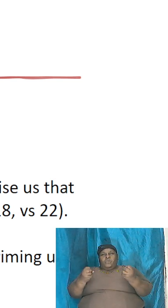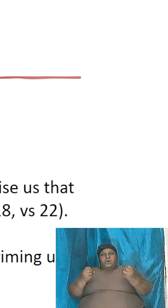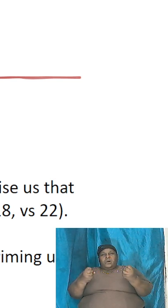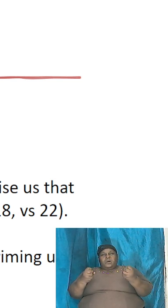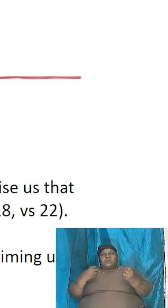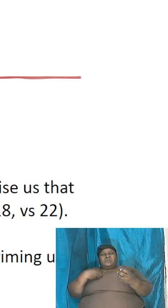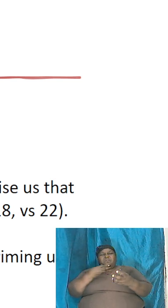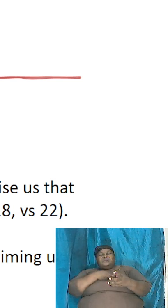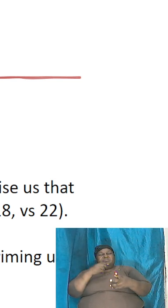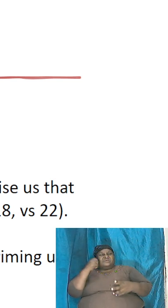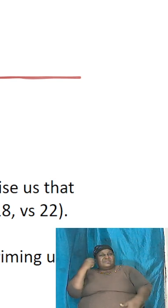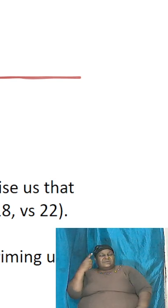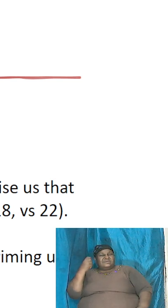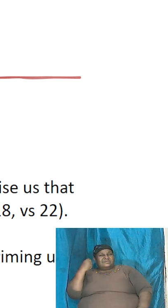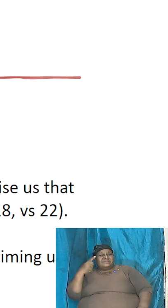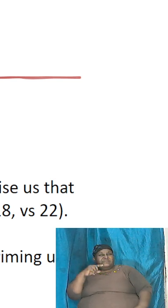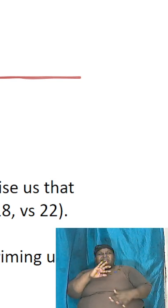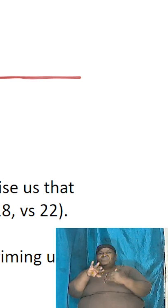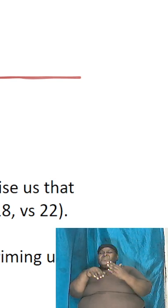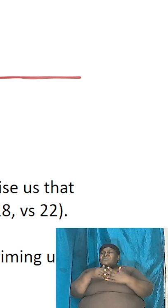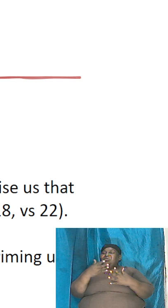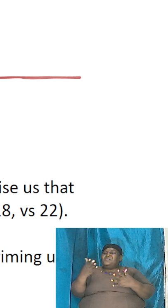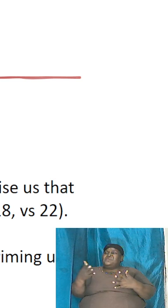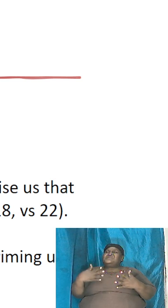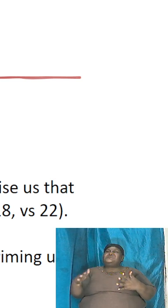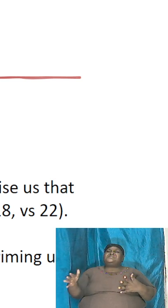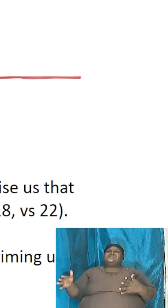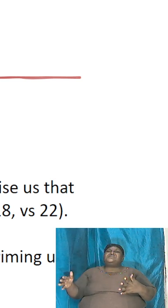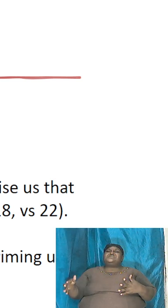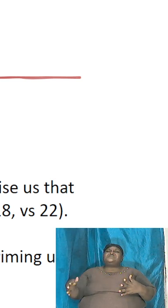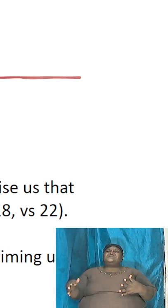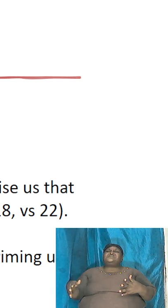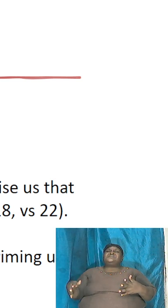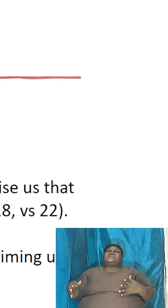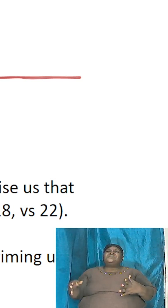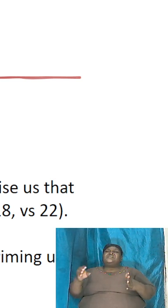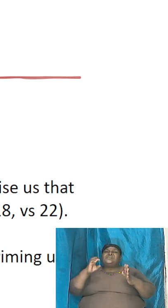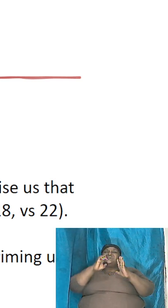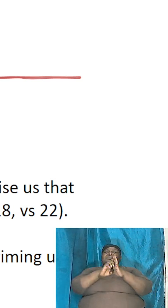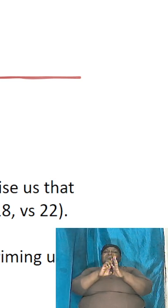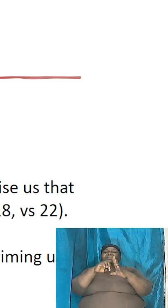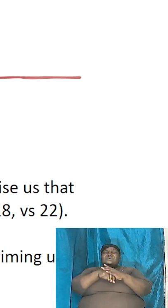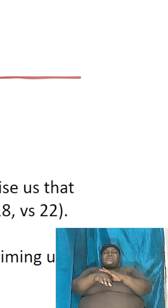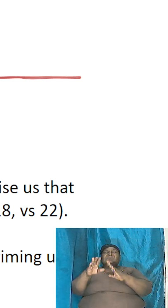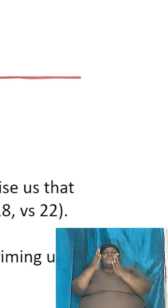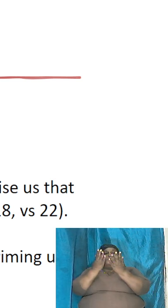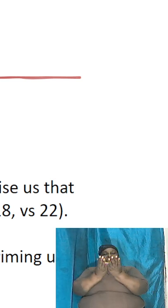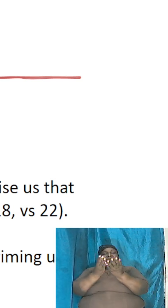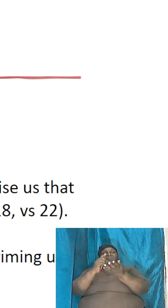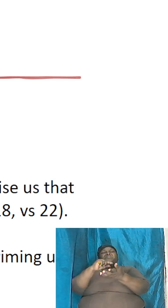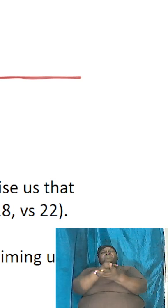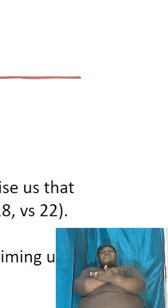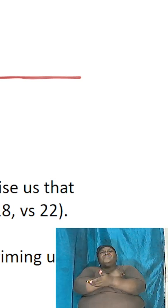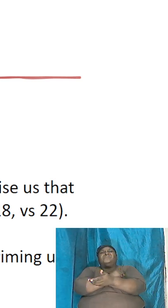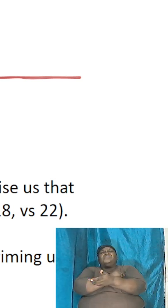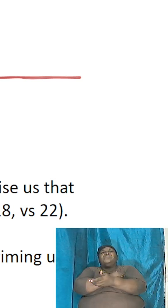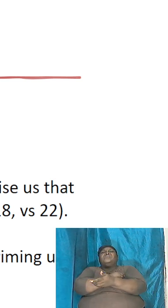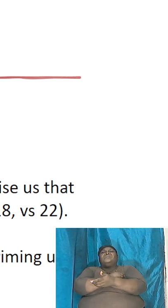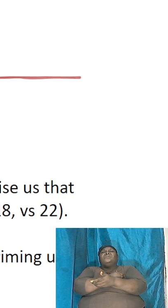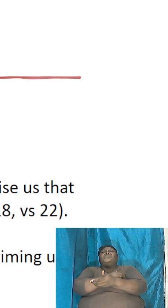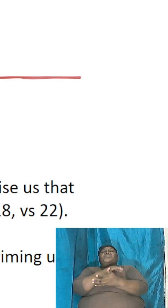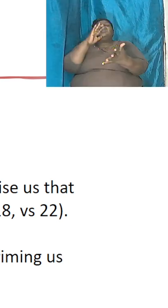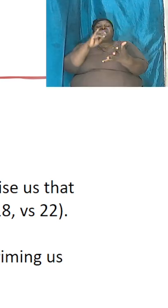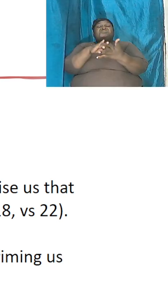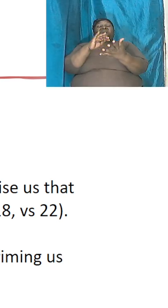to understand that all these things are evident in the book of Genesis and we are going to go through them one by